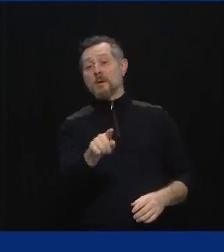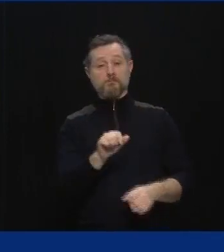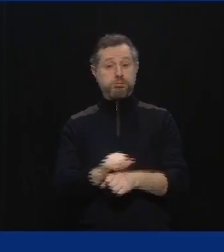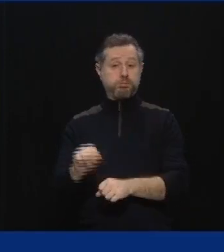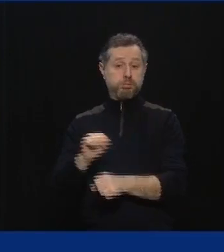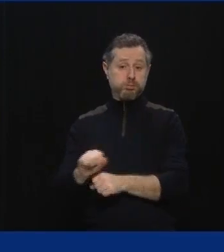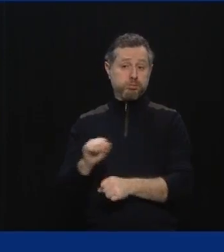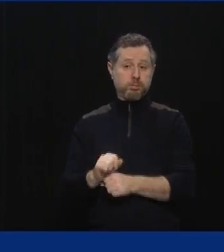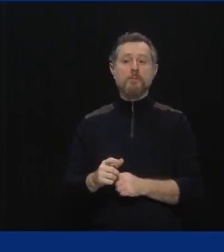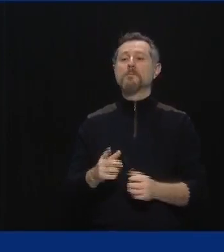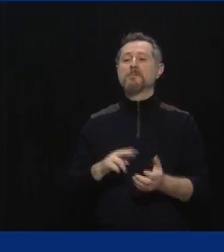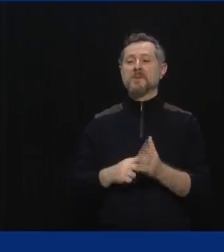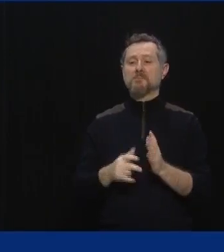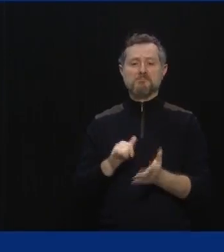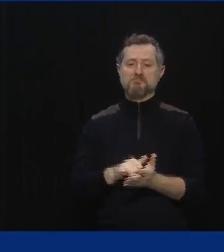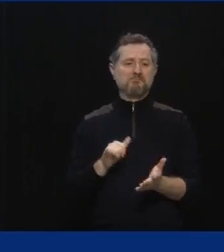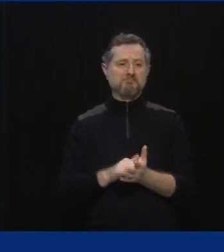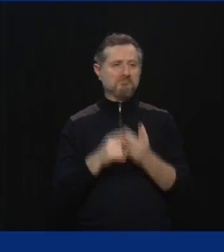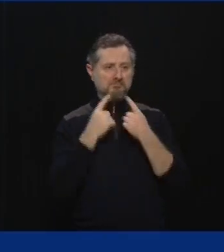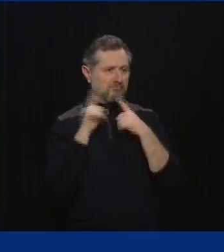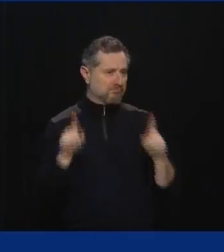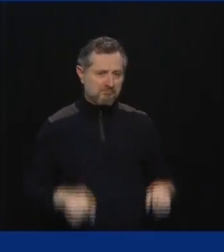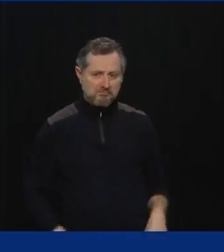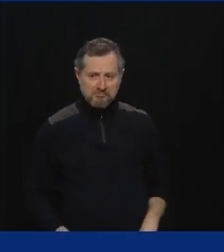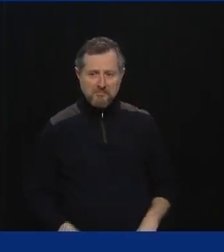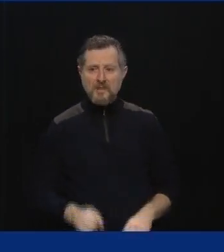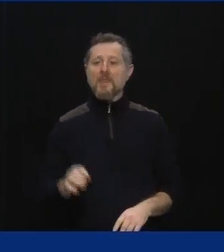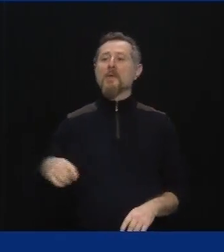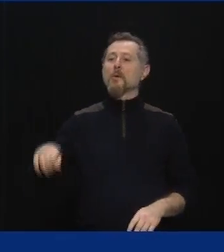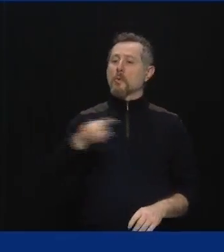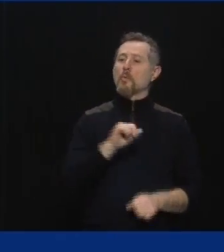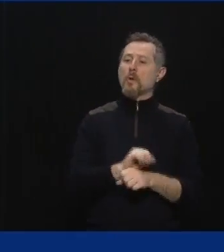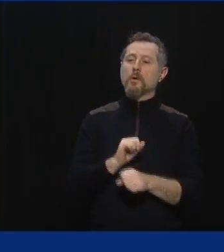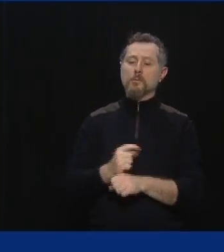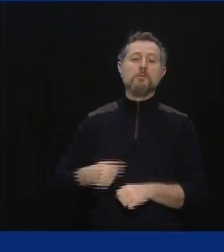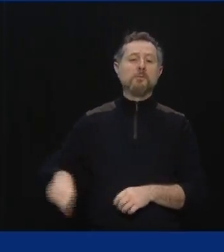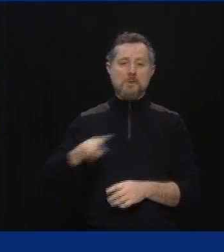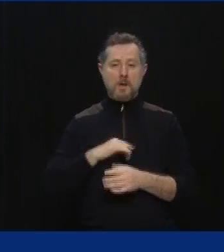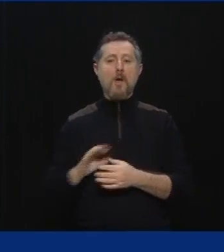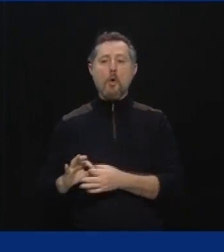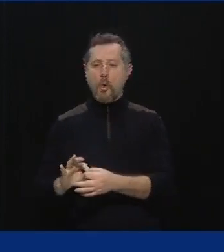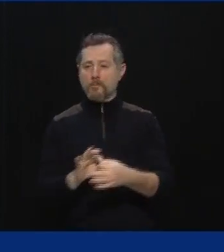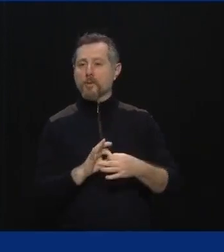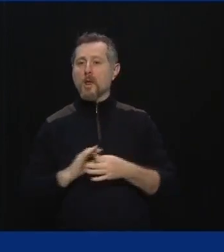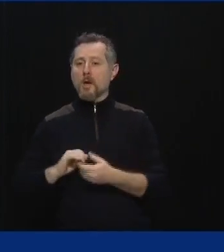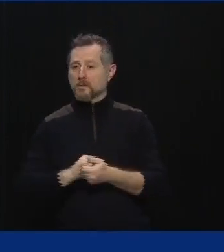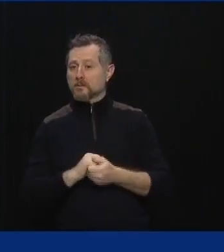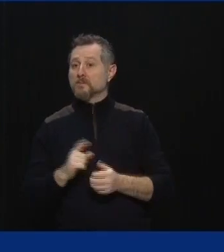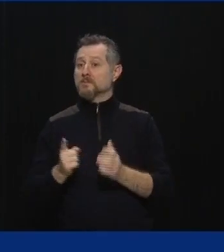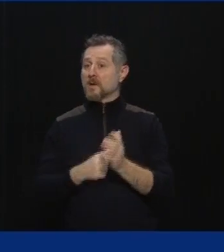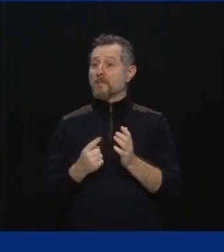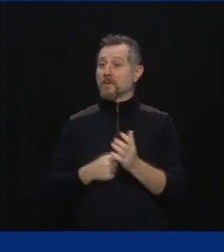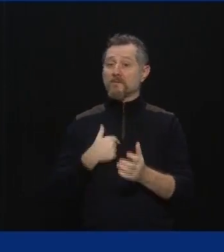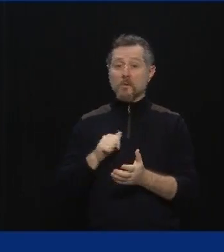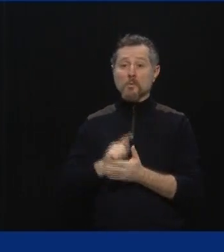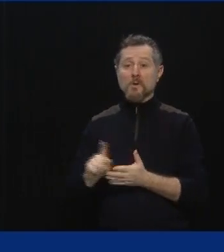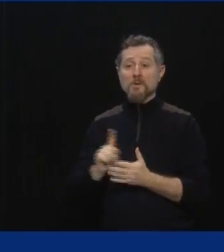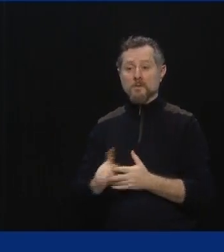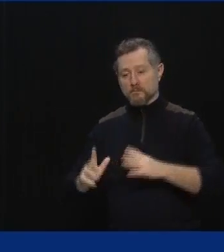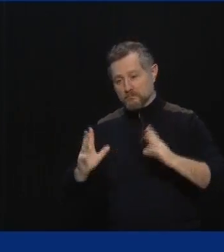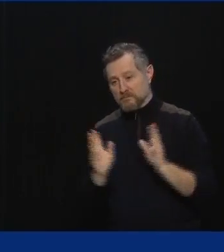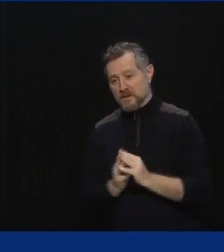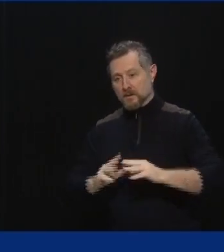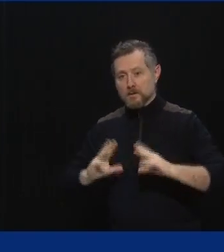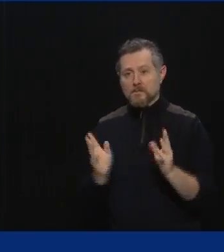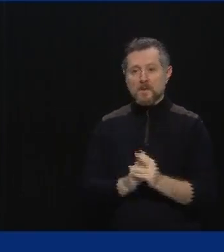that team of elected officials working collectively. Now, y'all don't know, sometimes we have our weekly meetings and conversations, and